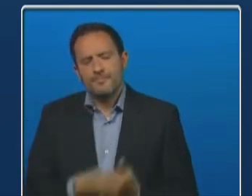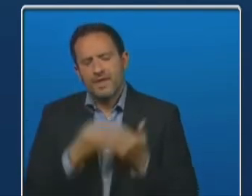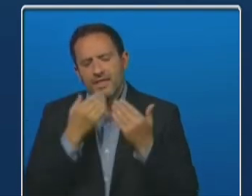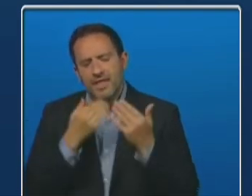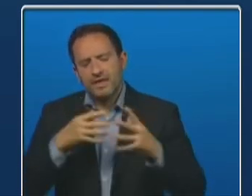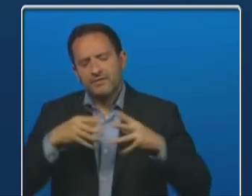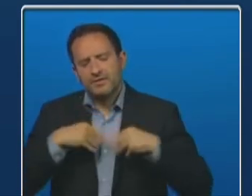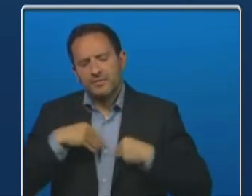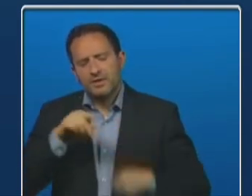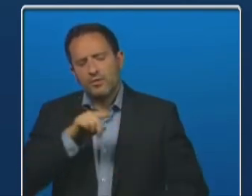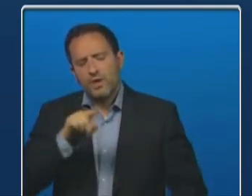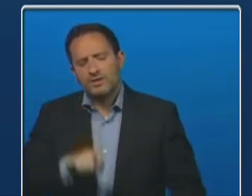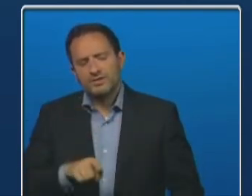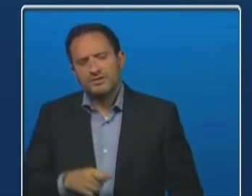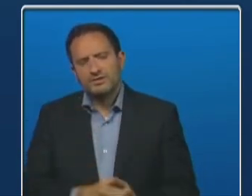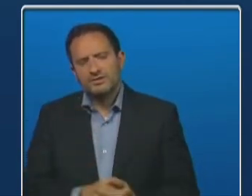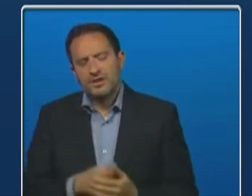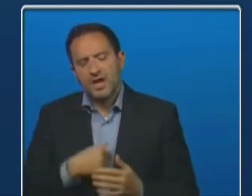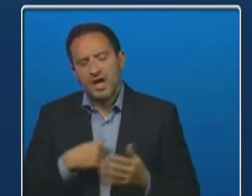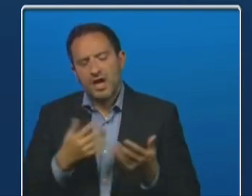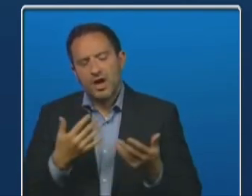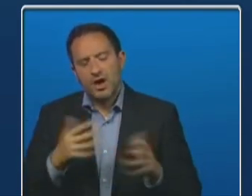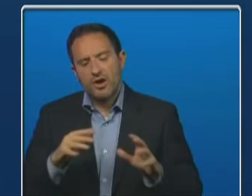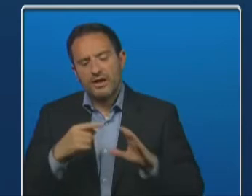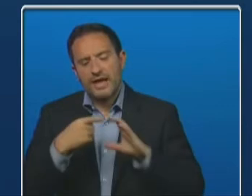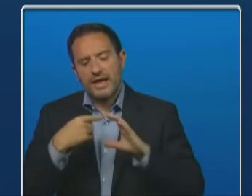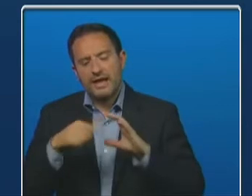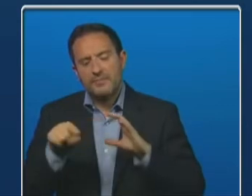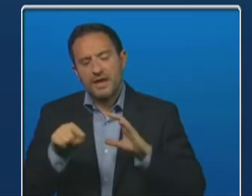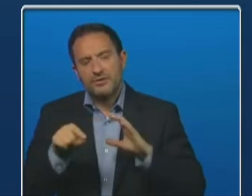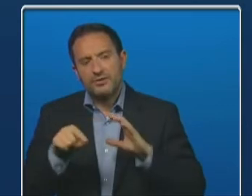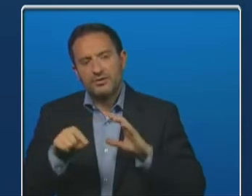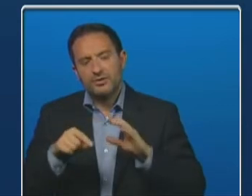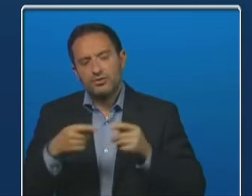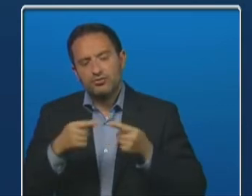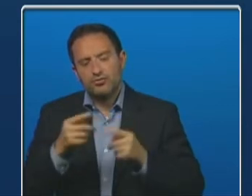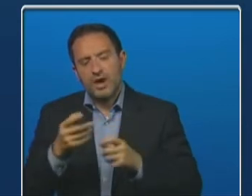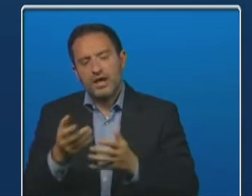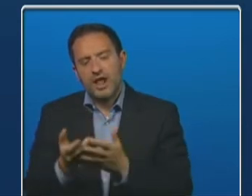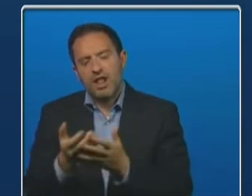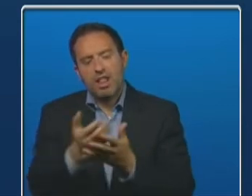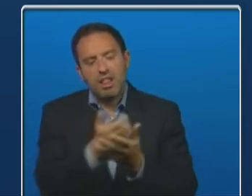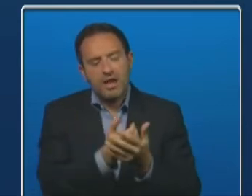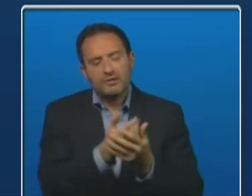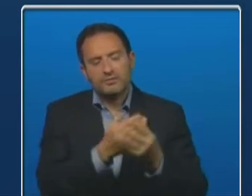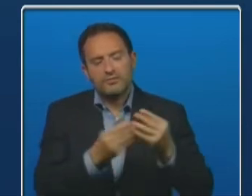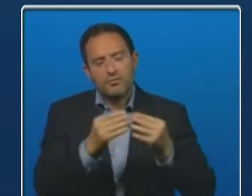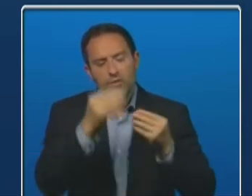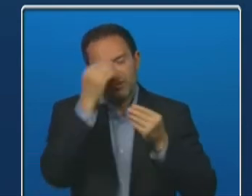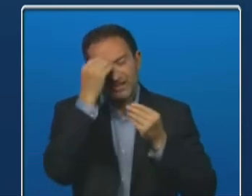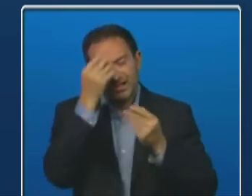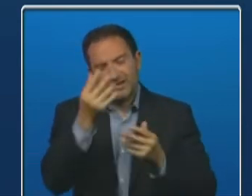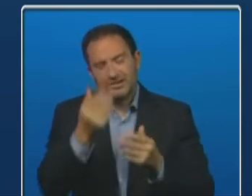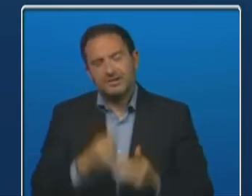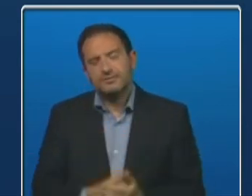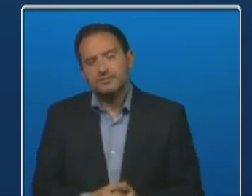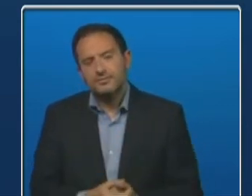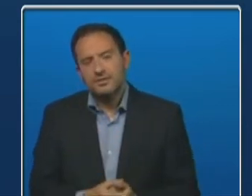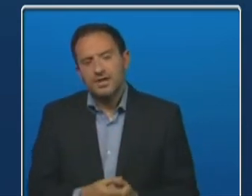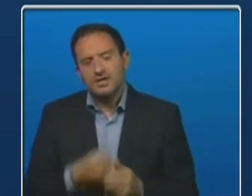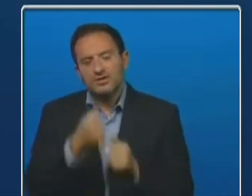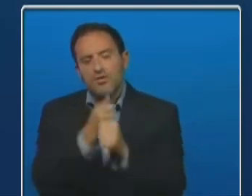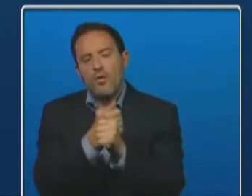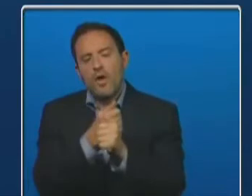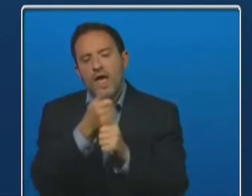questions. I've already emailed that email to try and get as much data as possible because I understand the numbers aren't in front of you, but is there